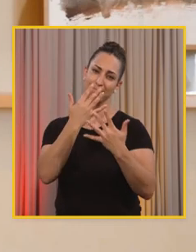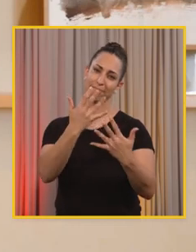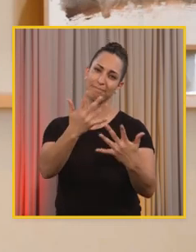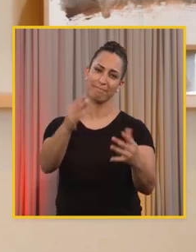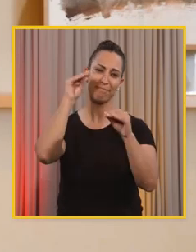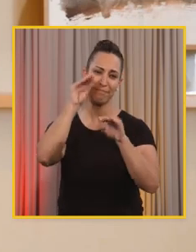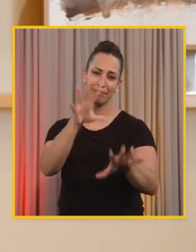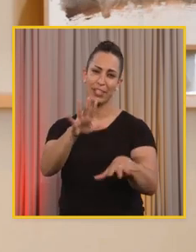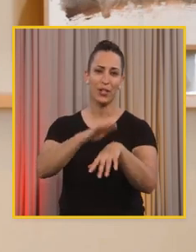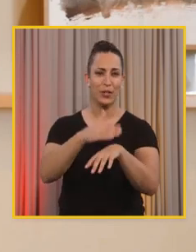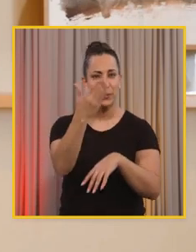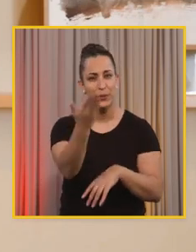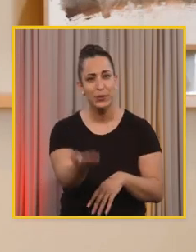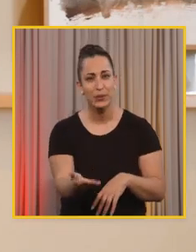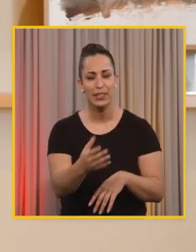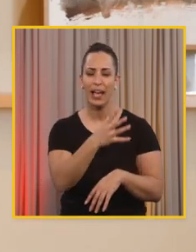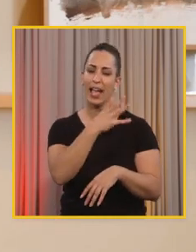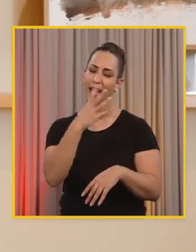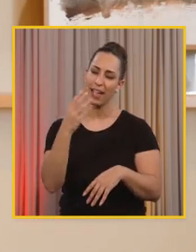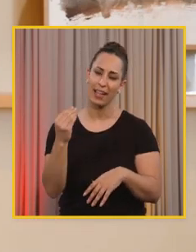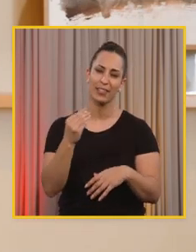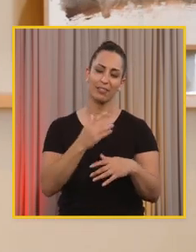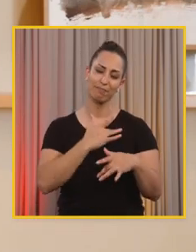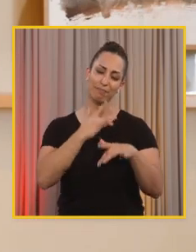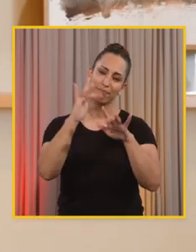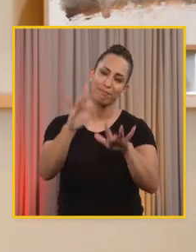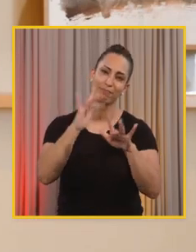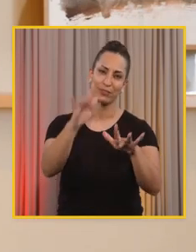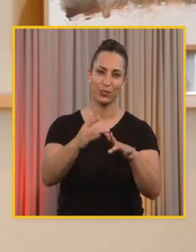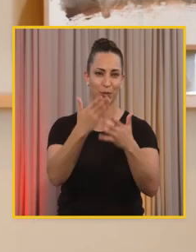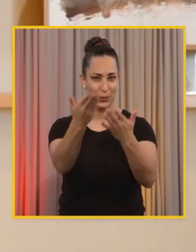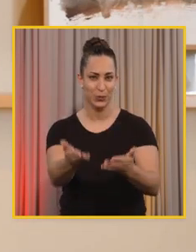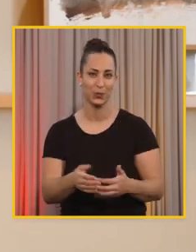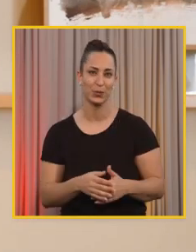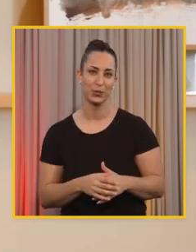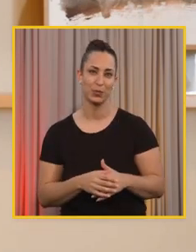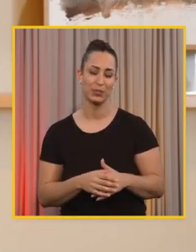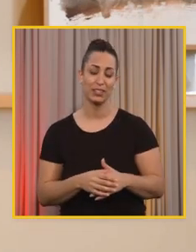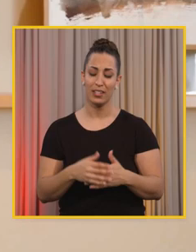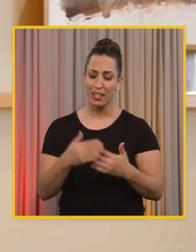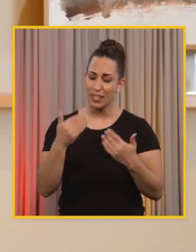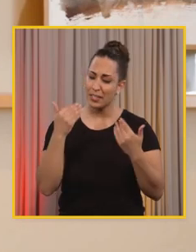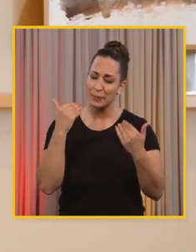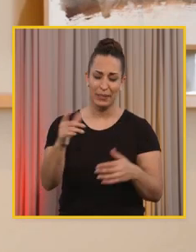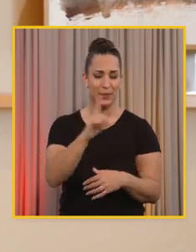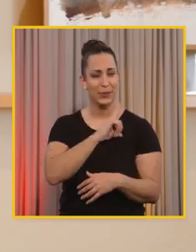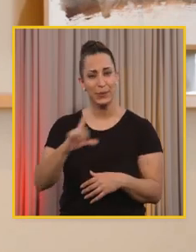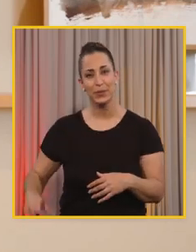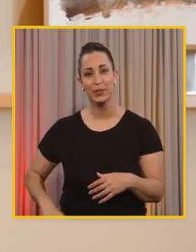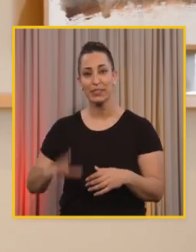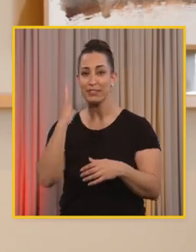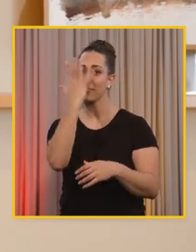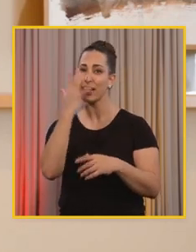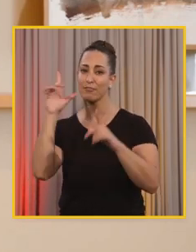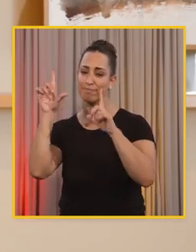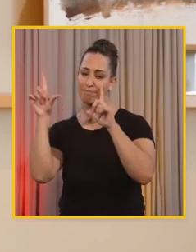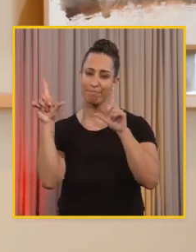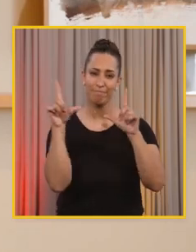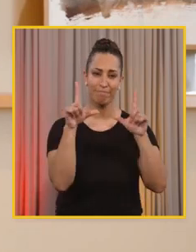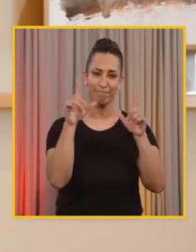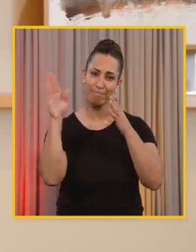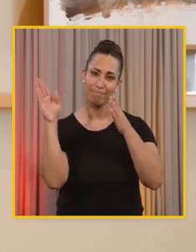shine on you and be gracious to you. May the Lord turn his